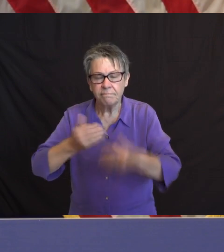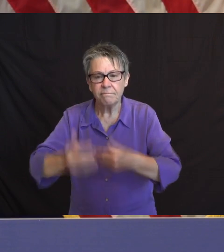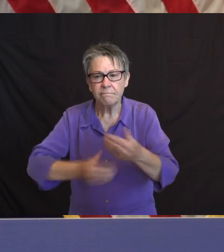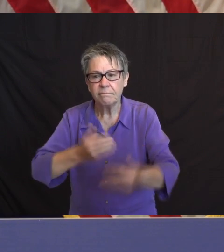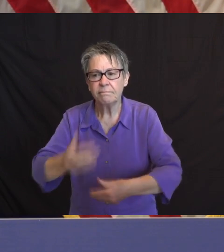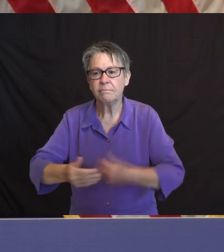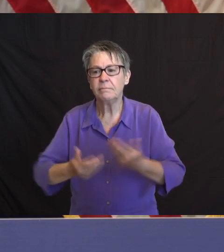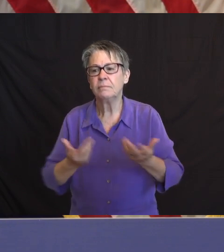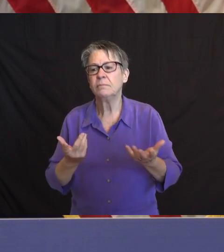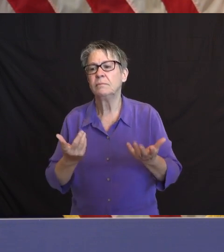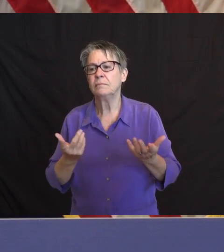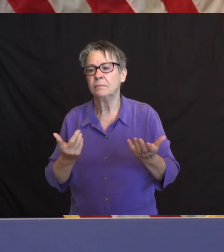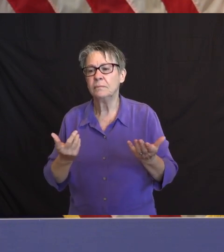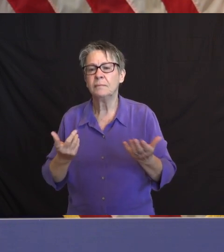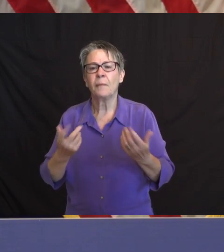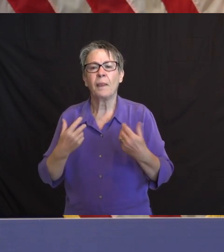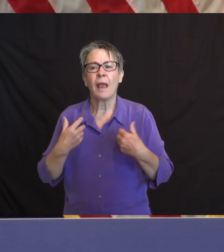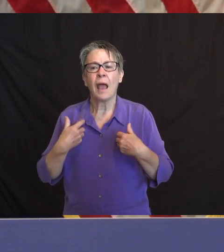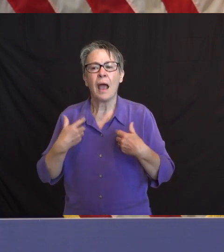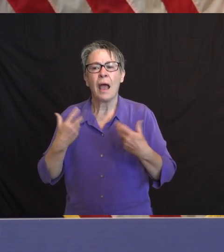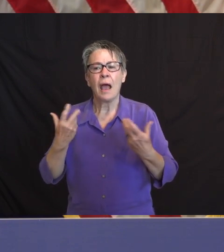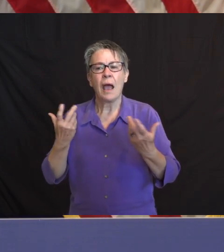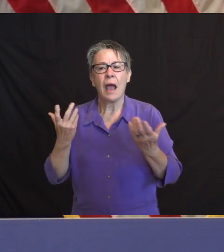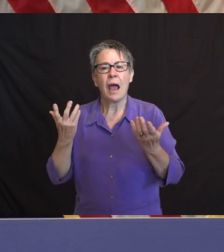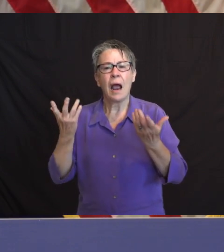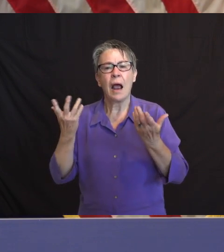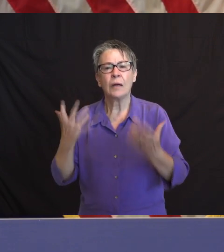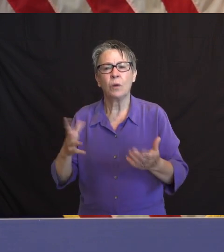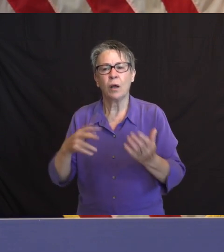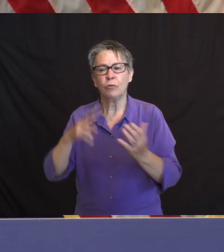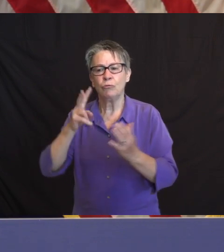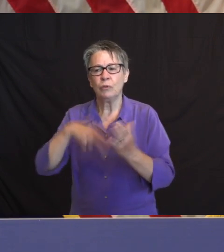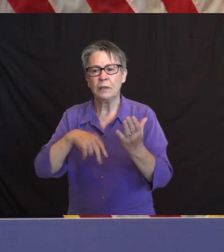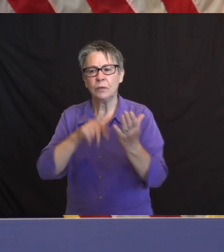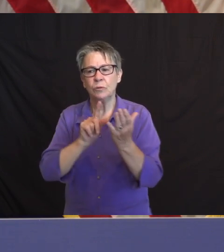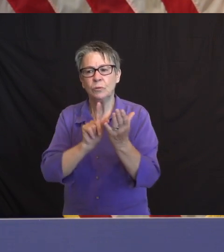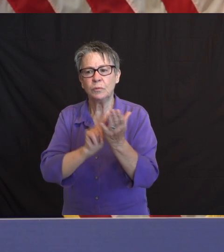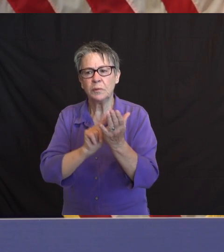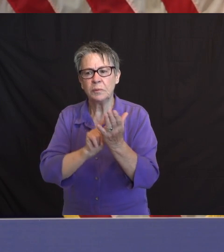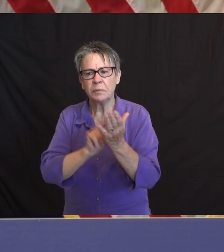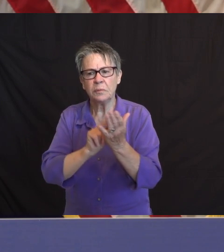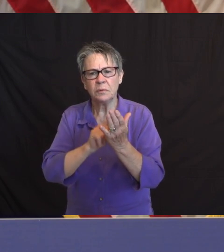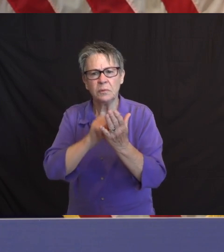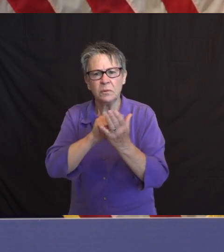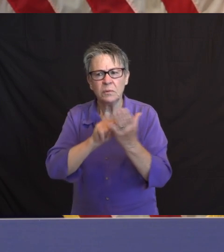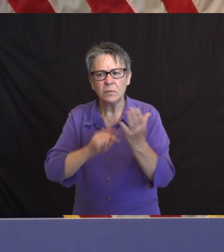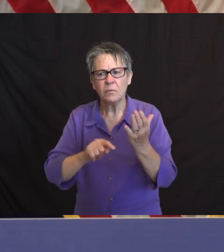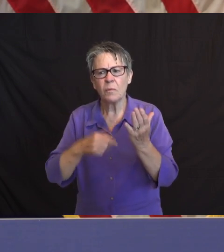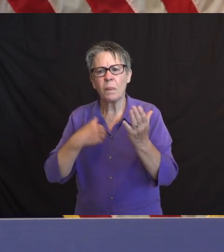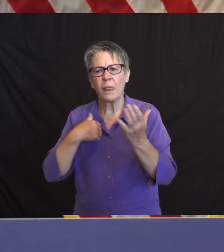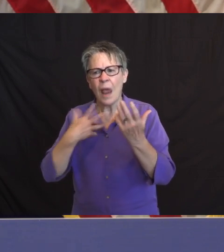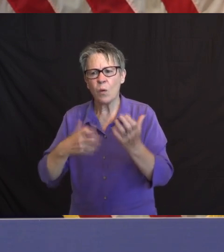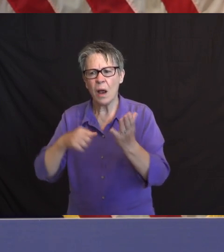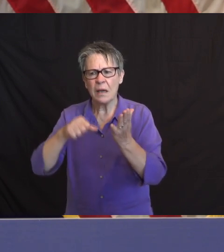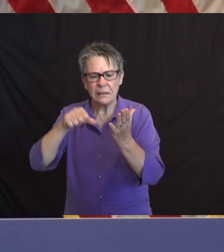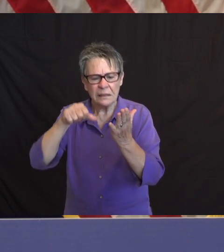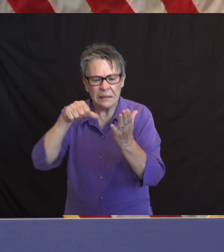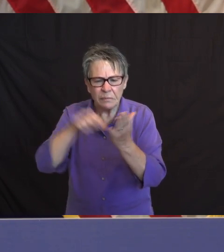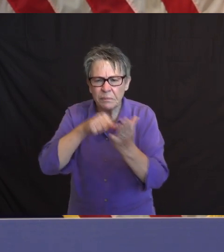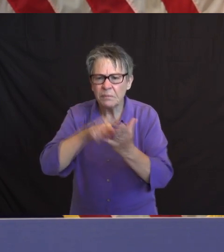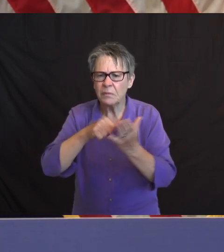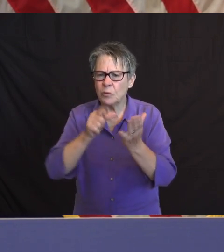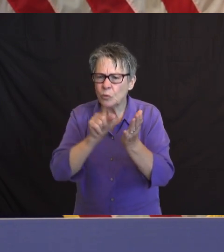and it's no longer top of mind. It doesn't feel that way. It feels different this time. It's up to us to make sure that it stays